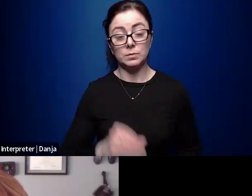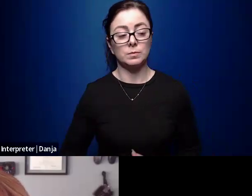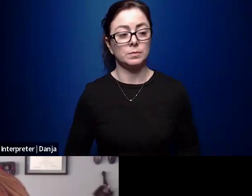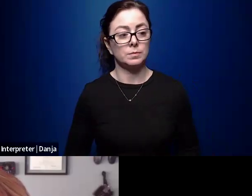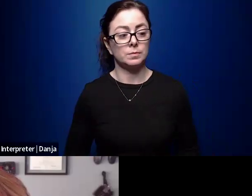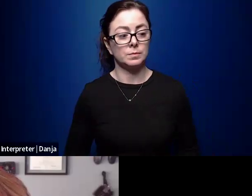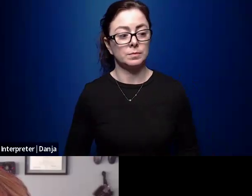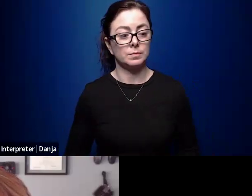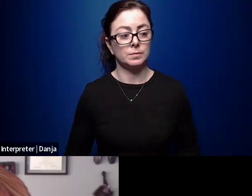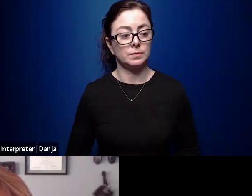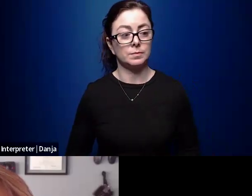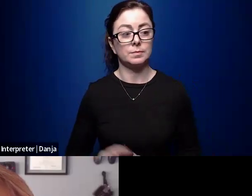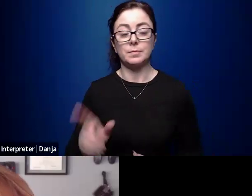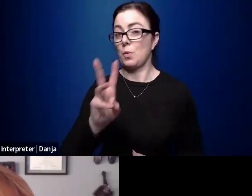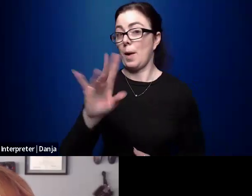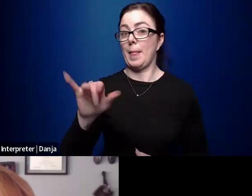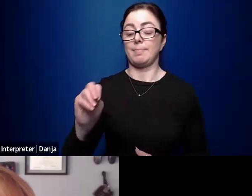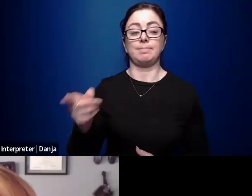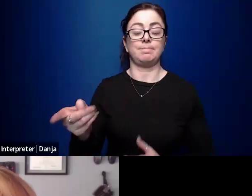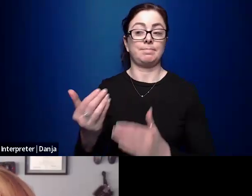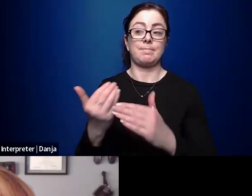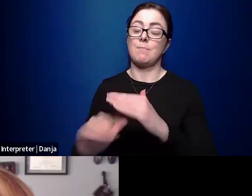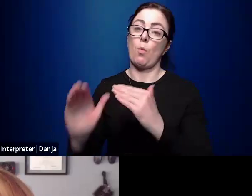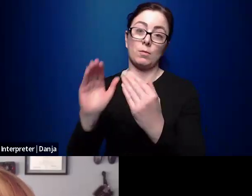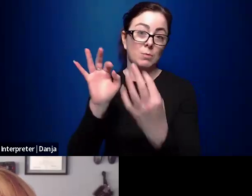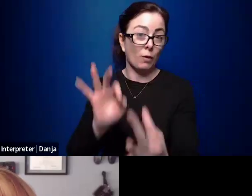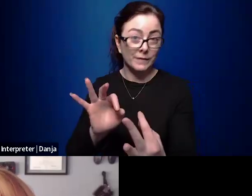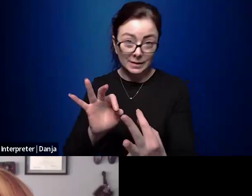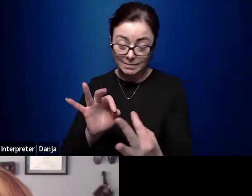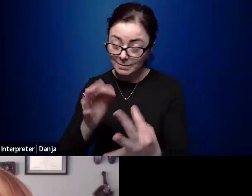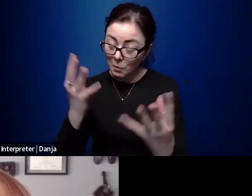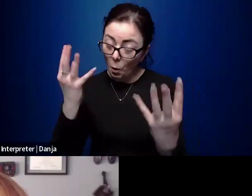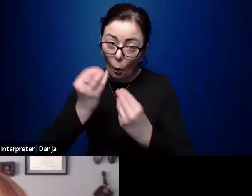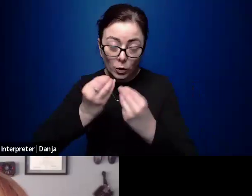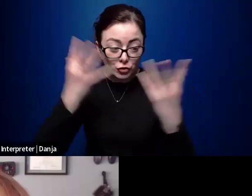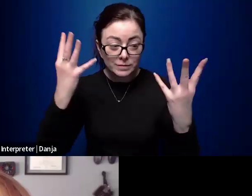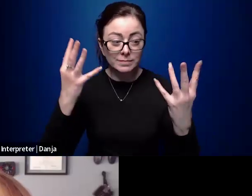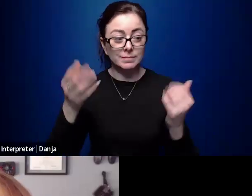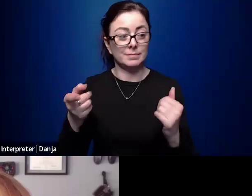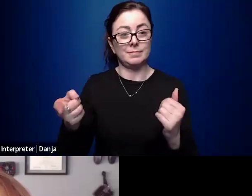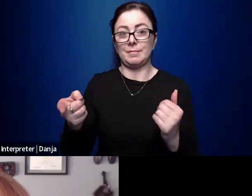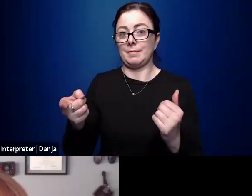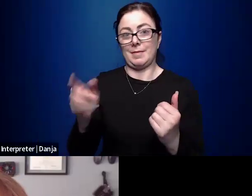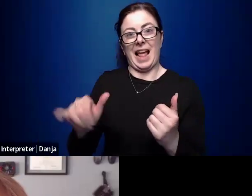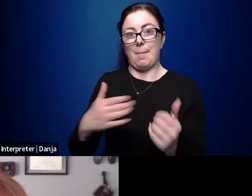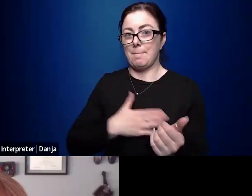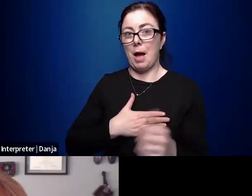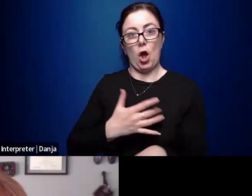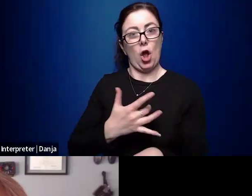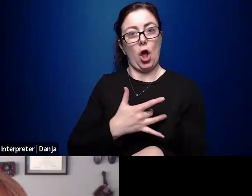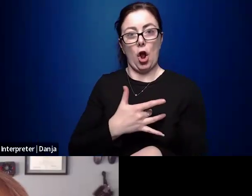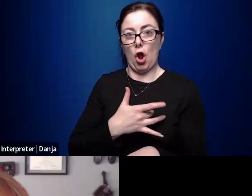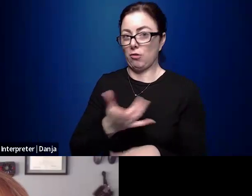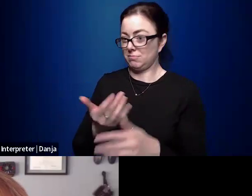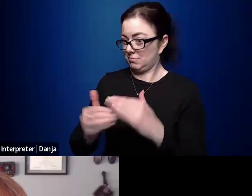William, he was born perfect, gorgeous. He was the physical embodiment of my heart walking around outside of my